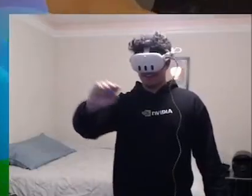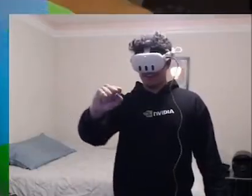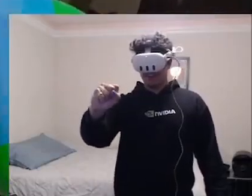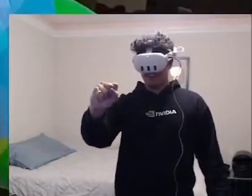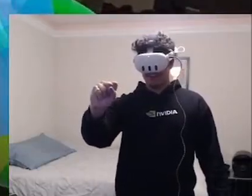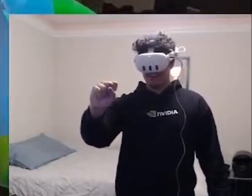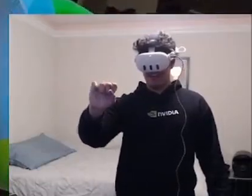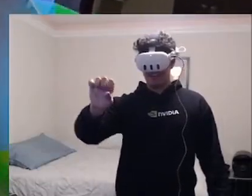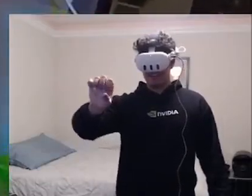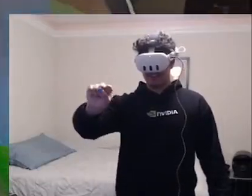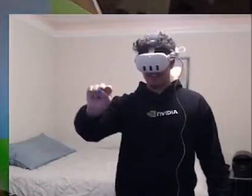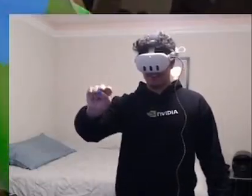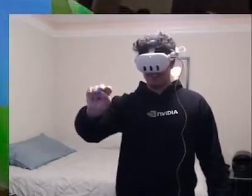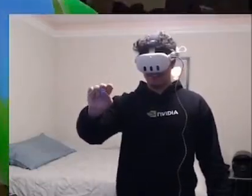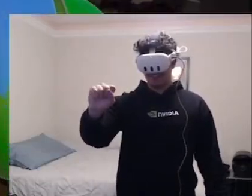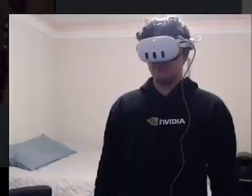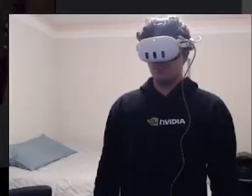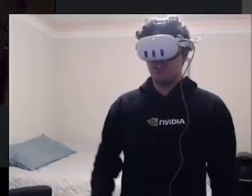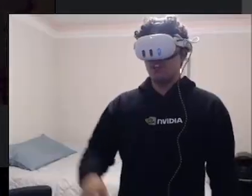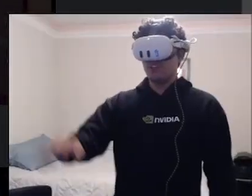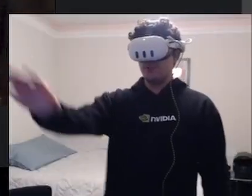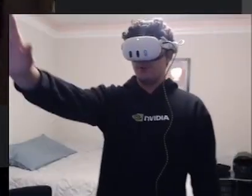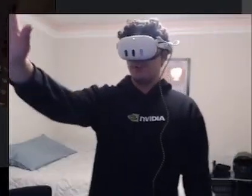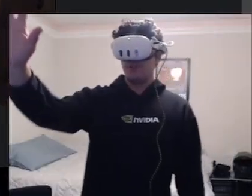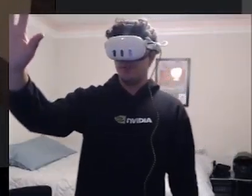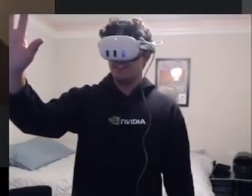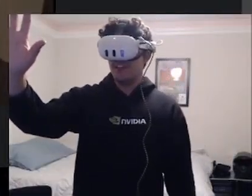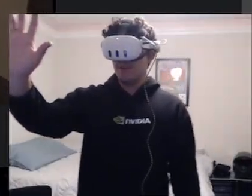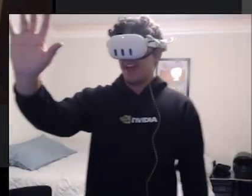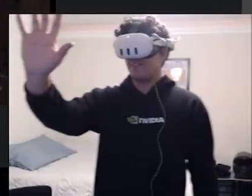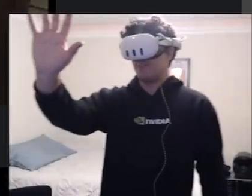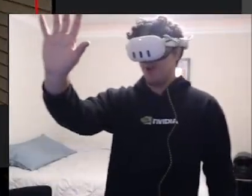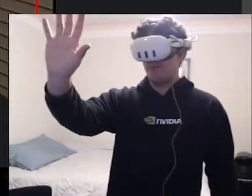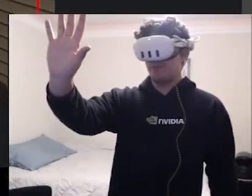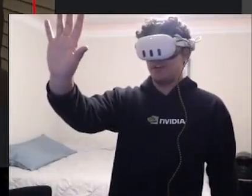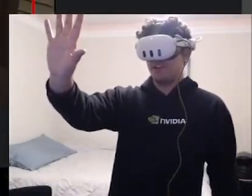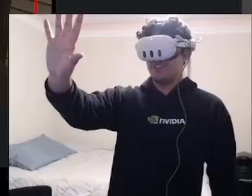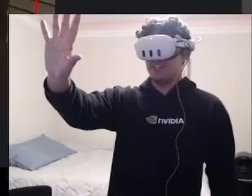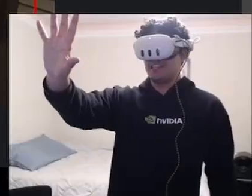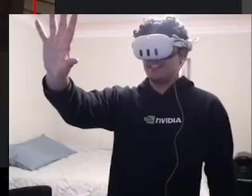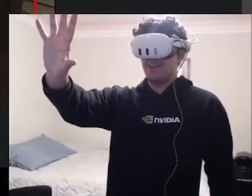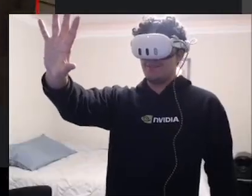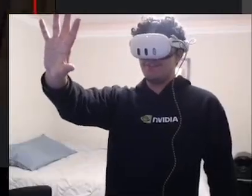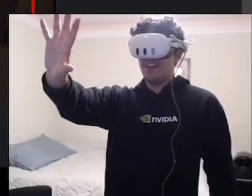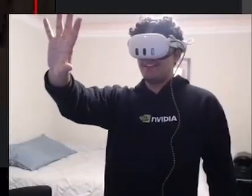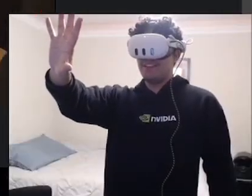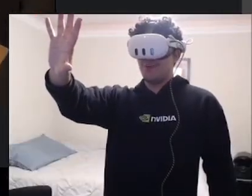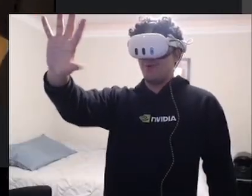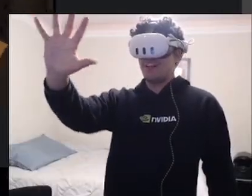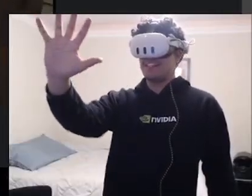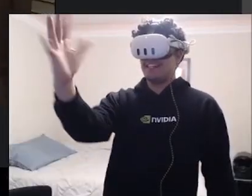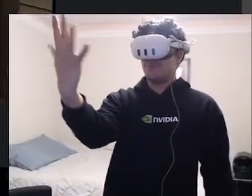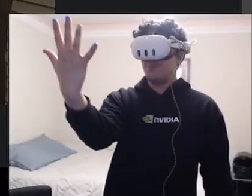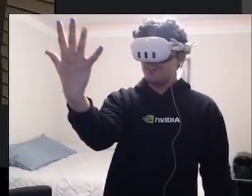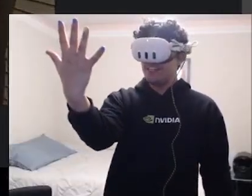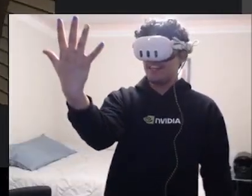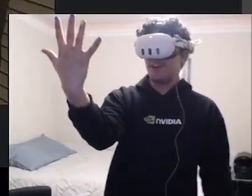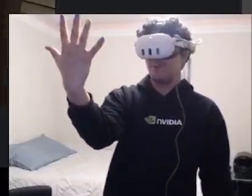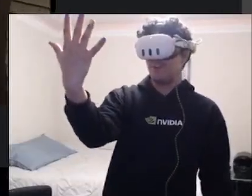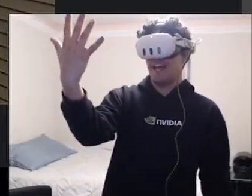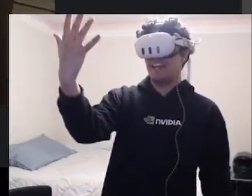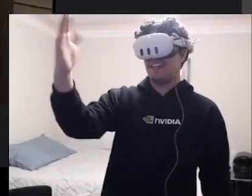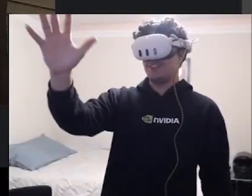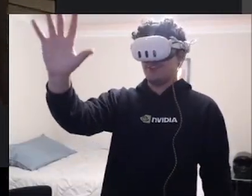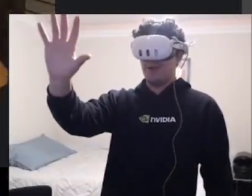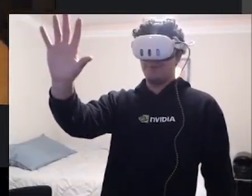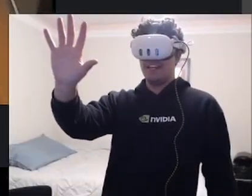S, an S. So the reason that we have some problem letters is that we found that the Quest is really